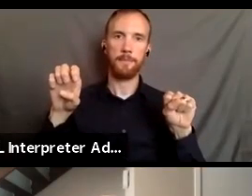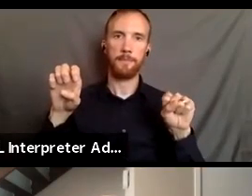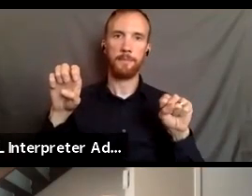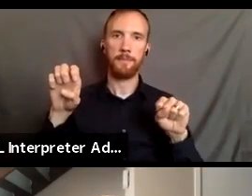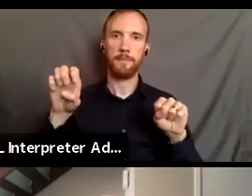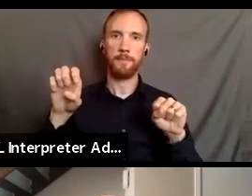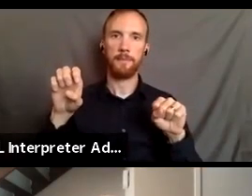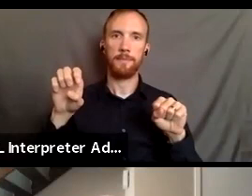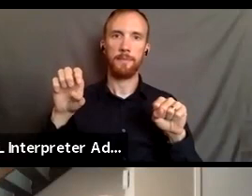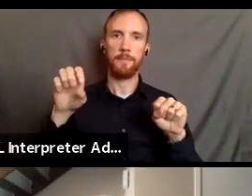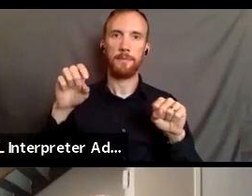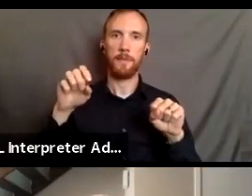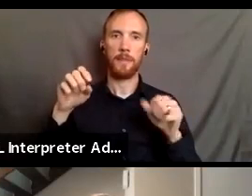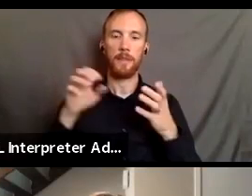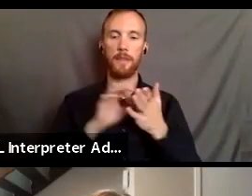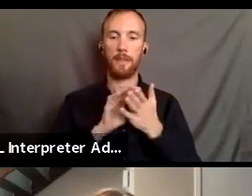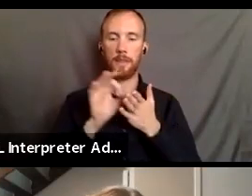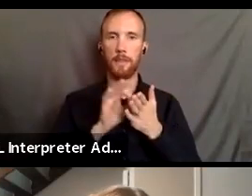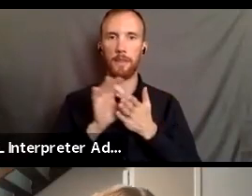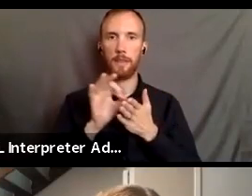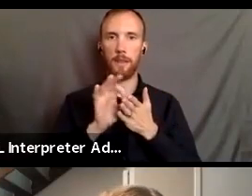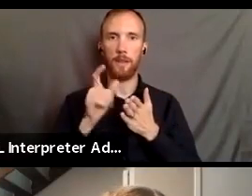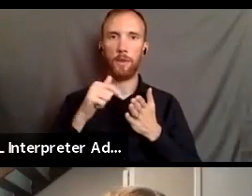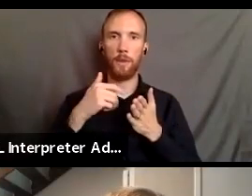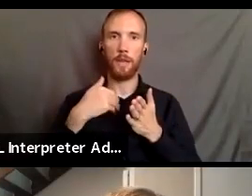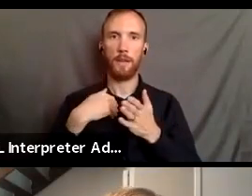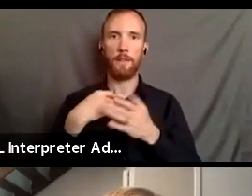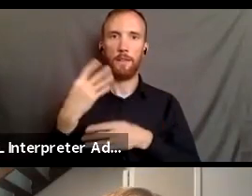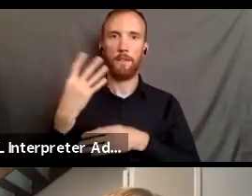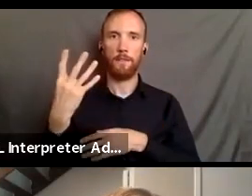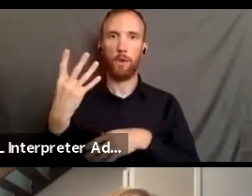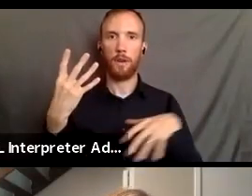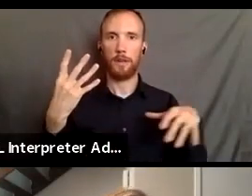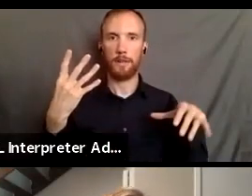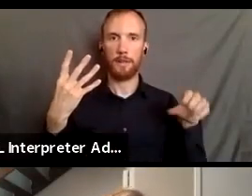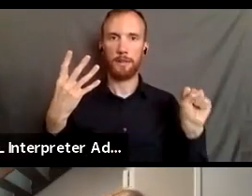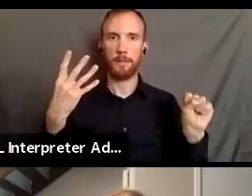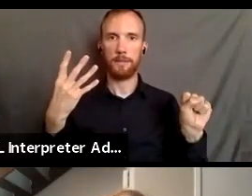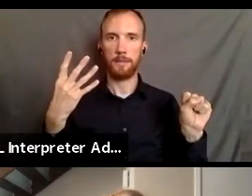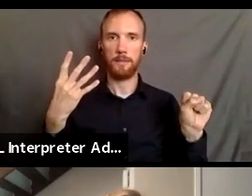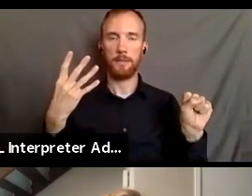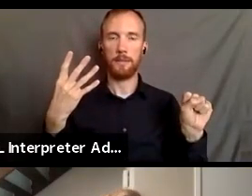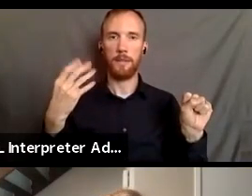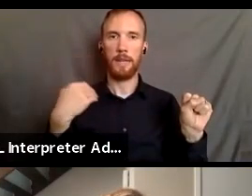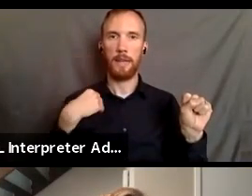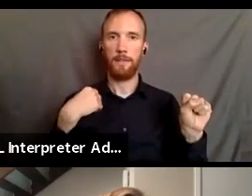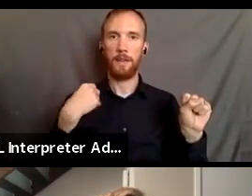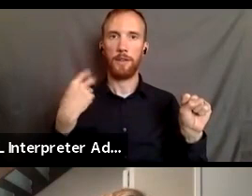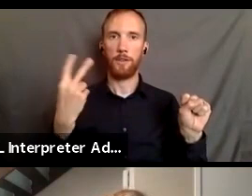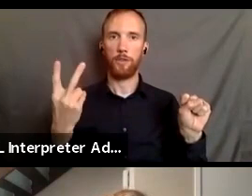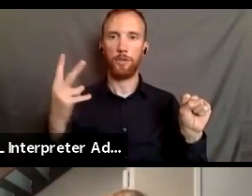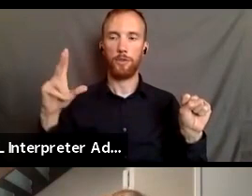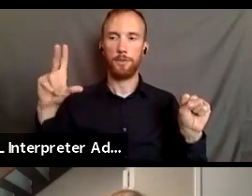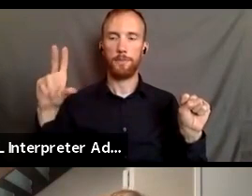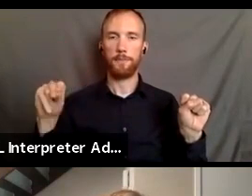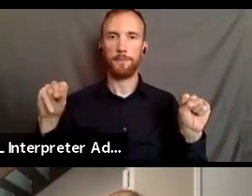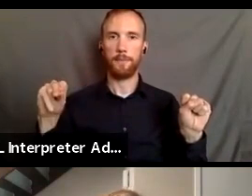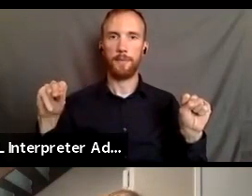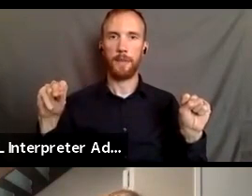on detailing mr president we have four eyes we have two nays